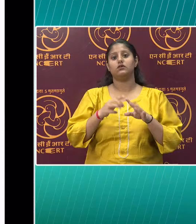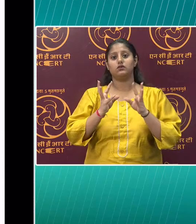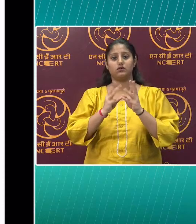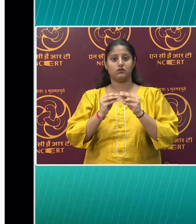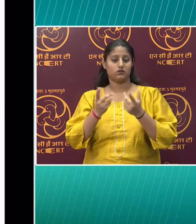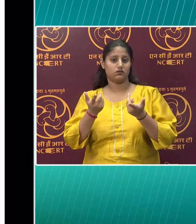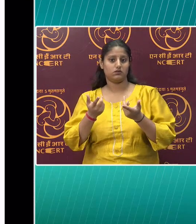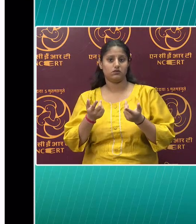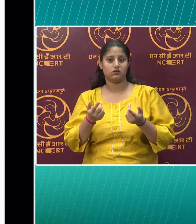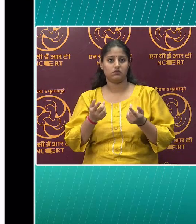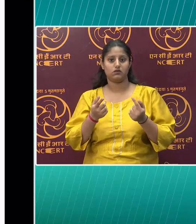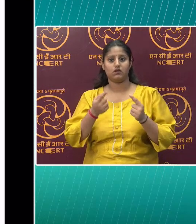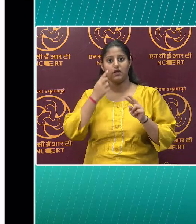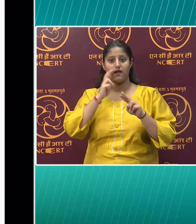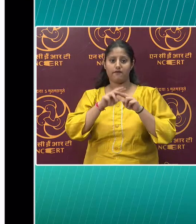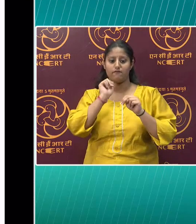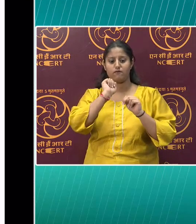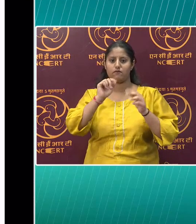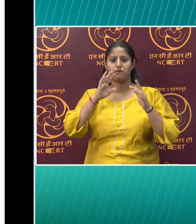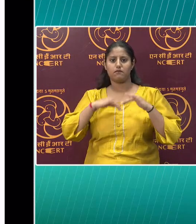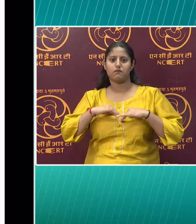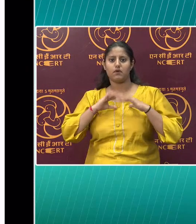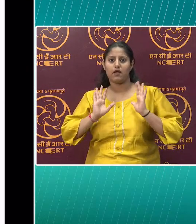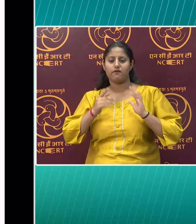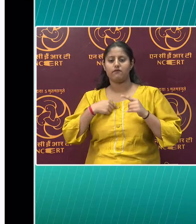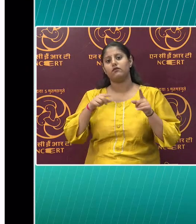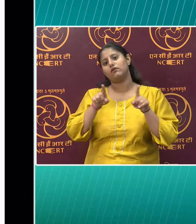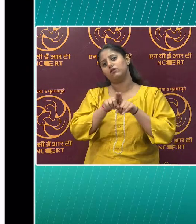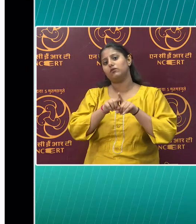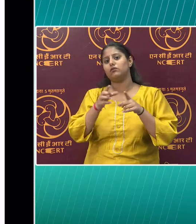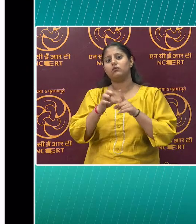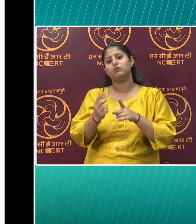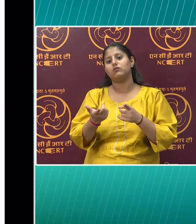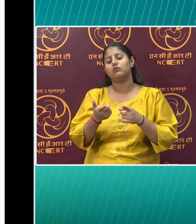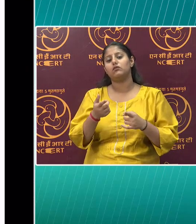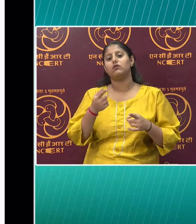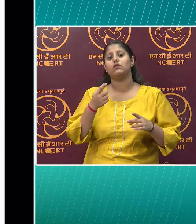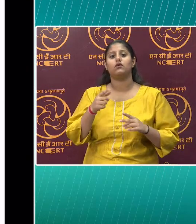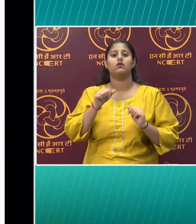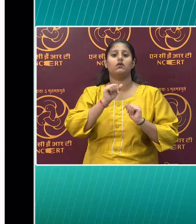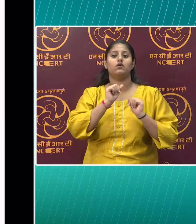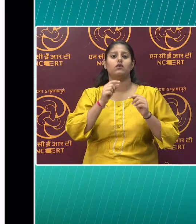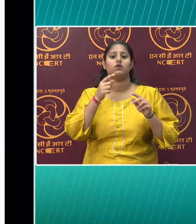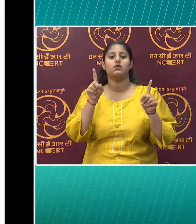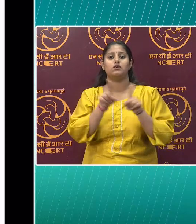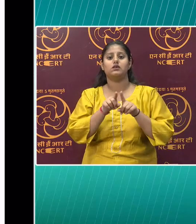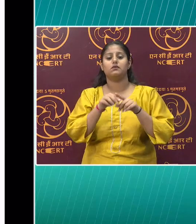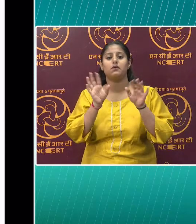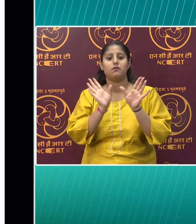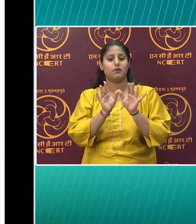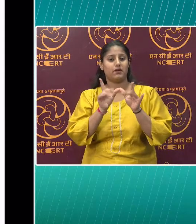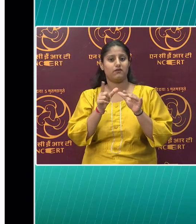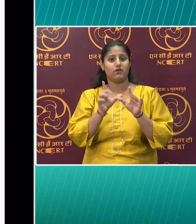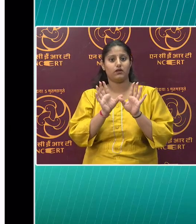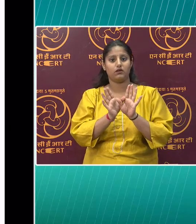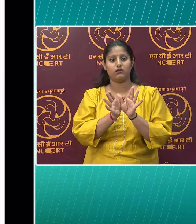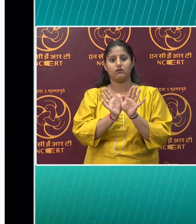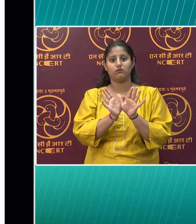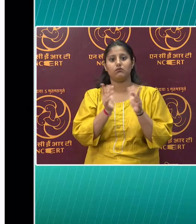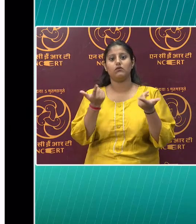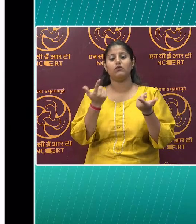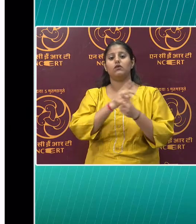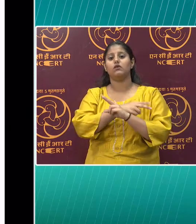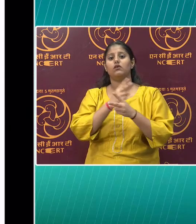no, whether you can swim or you can't You swim. can't. You can do that butterfly stroke or you can't do it. You Right.